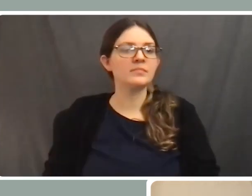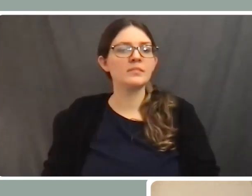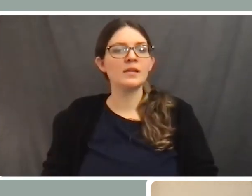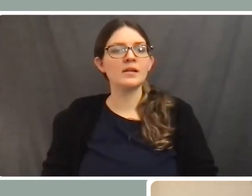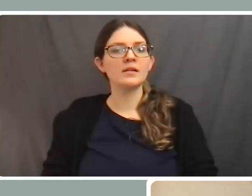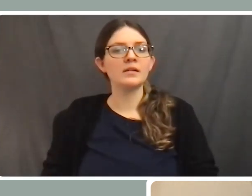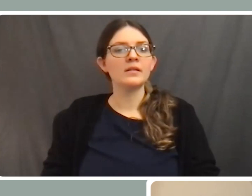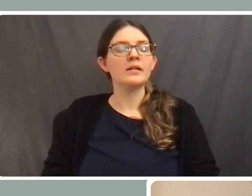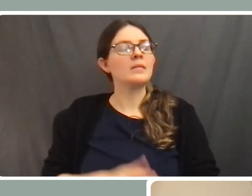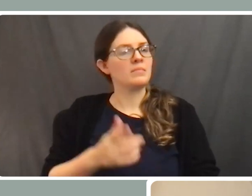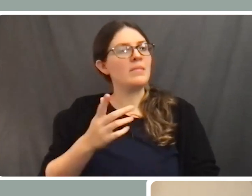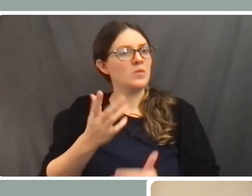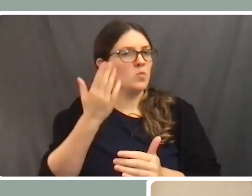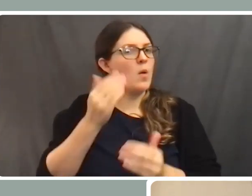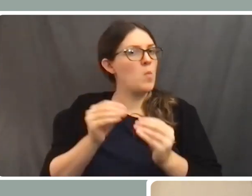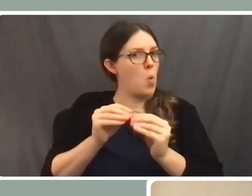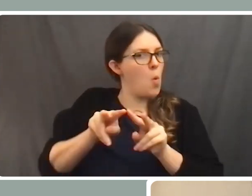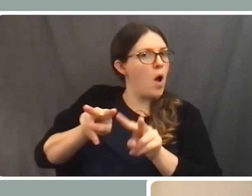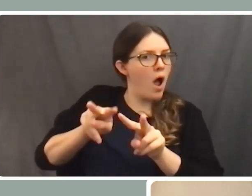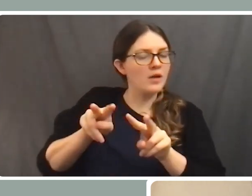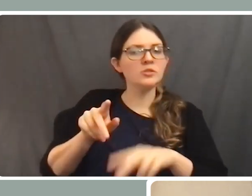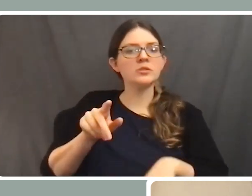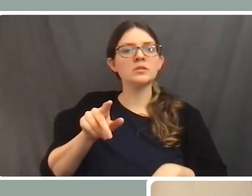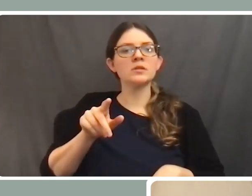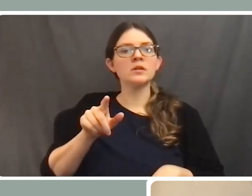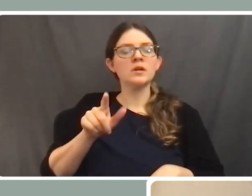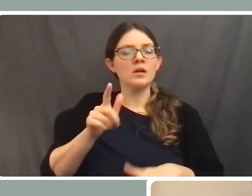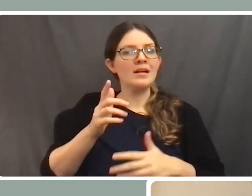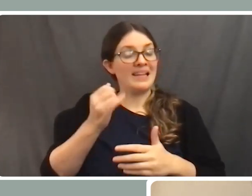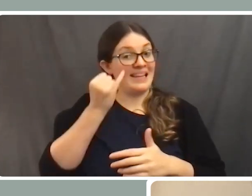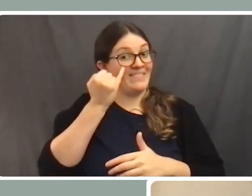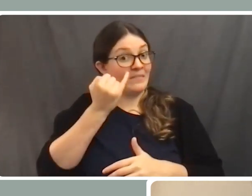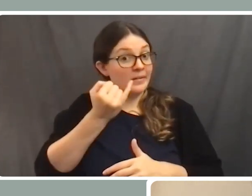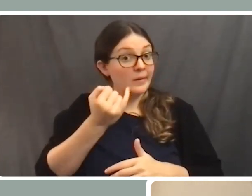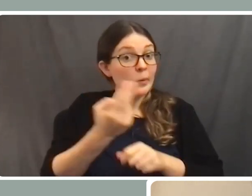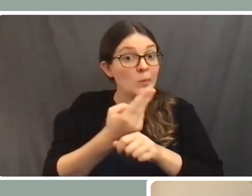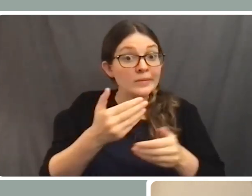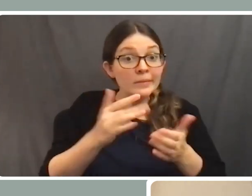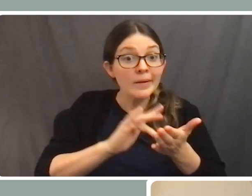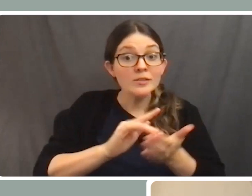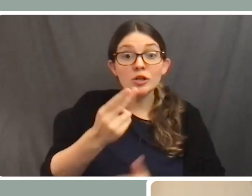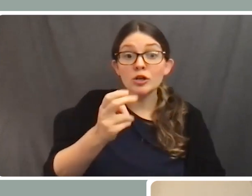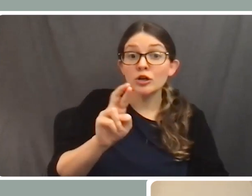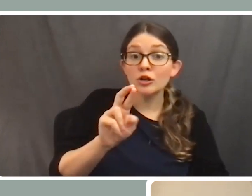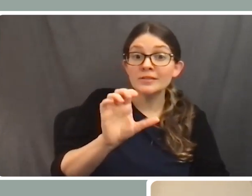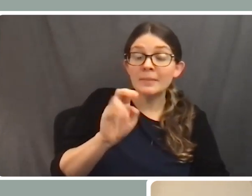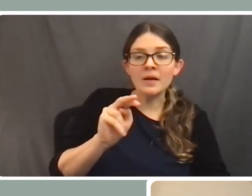particularly carefully, or we're trying extra hard to control your blood pressure while you're on a medicine like Herceptin.